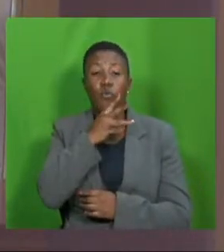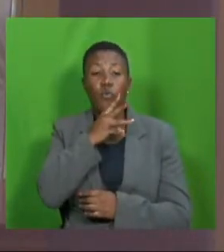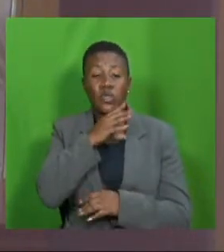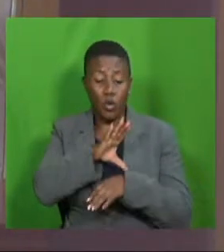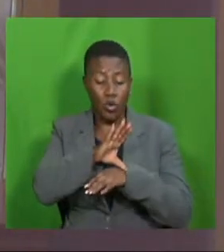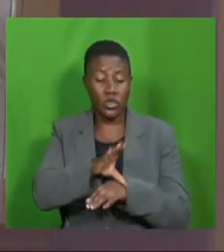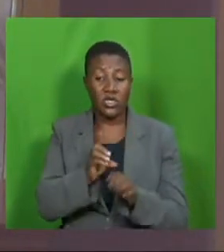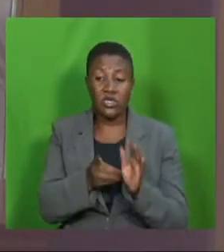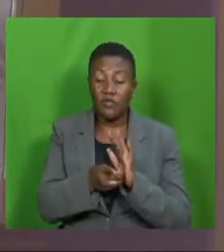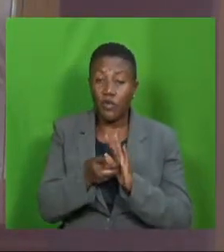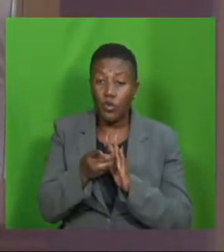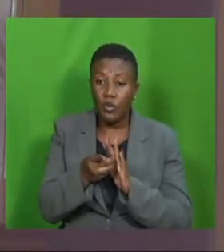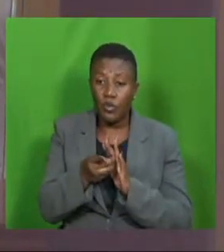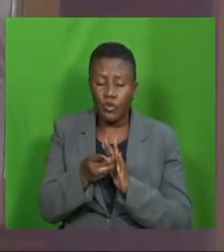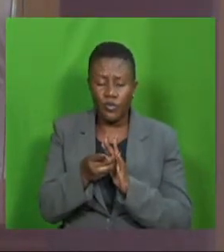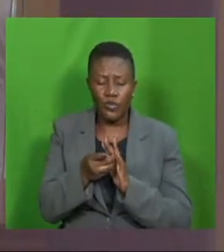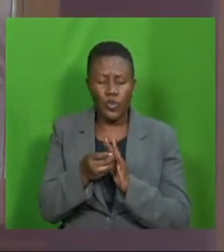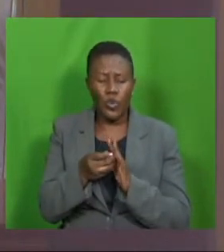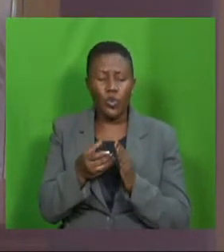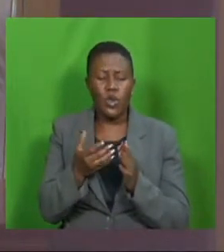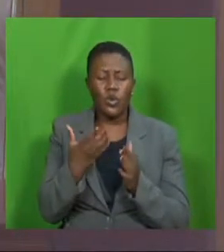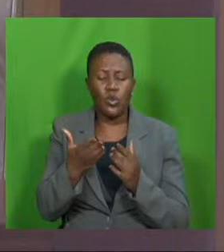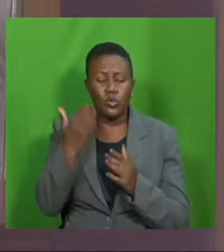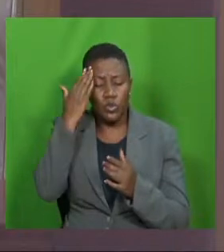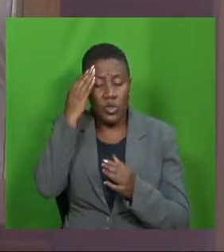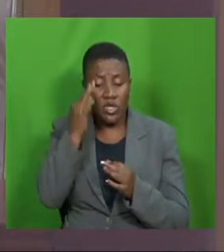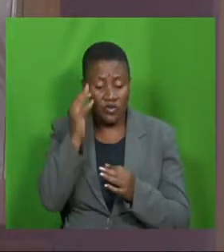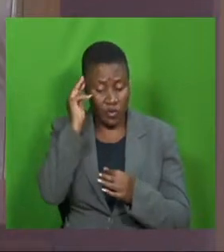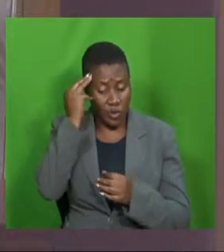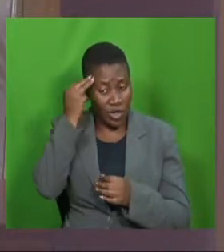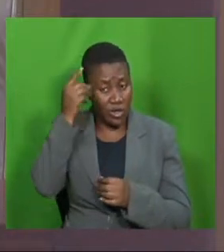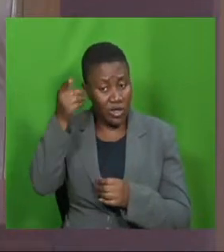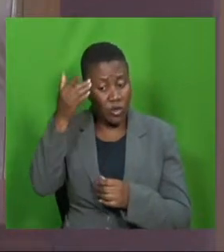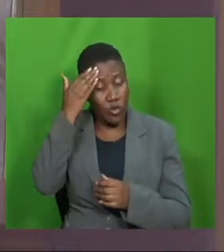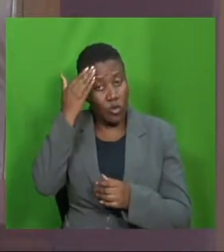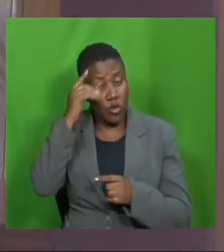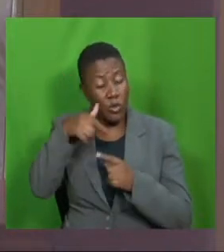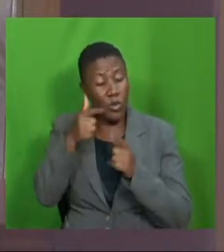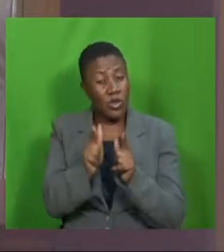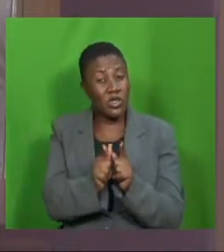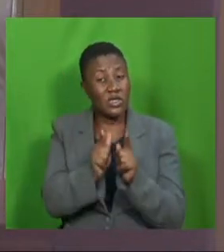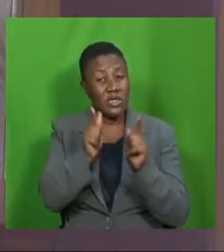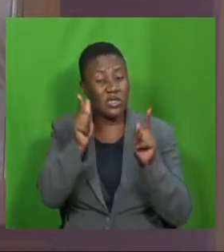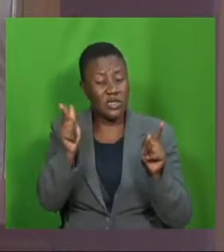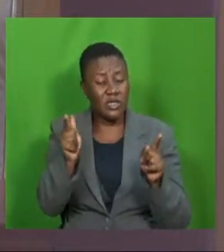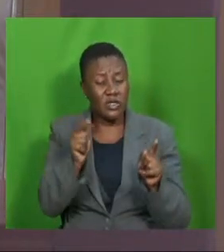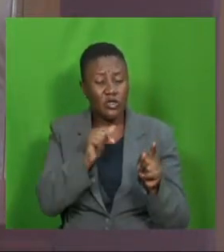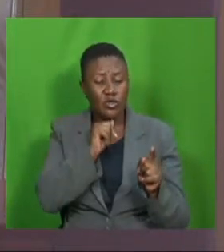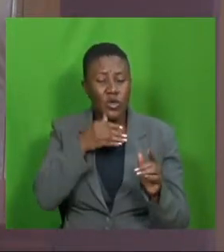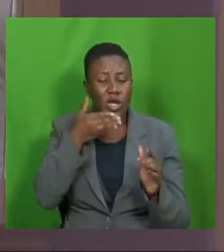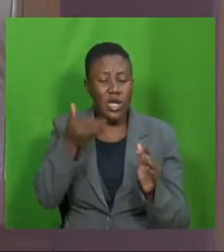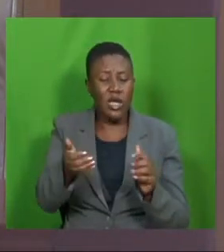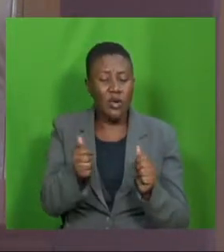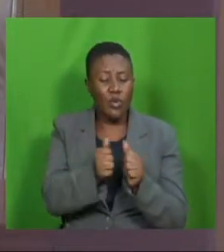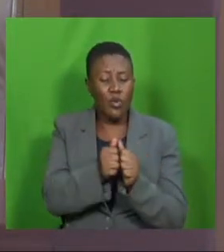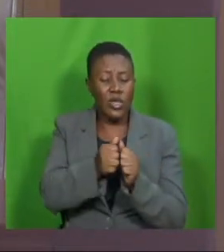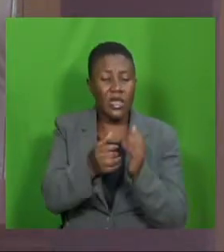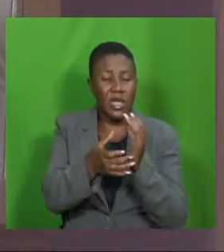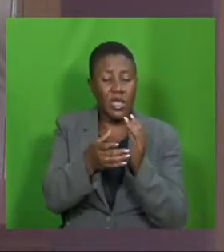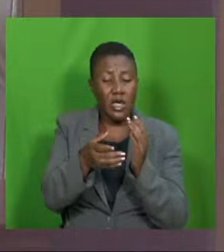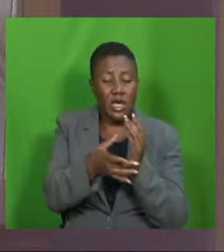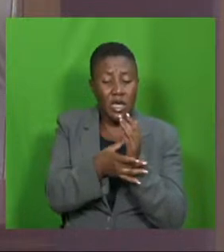Development whether the Ministry is aware of the general unavailability of premixed fuel